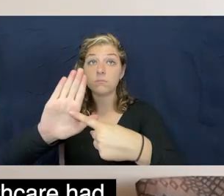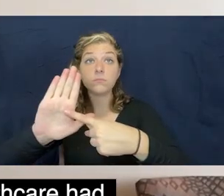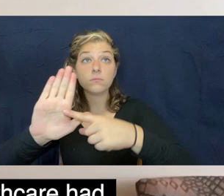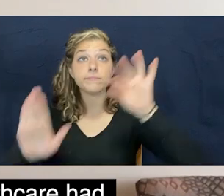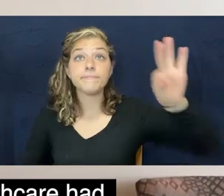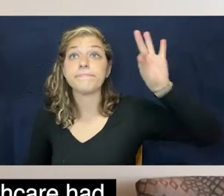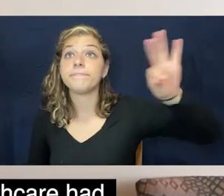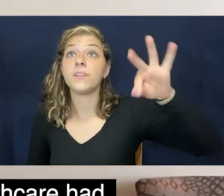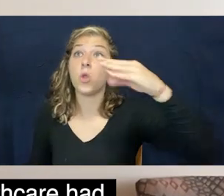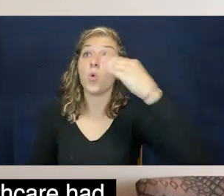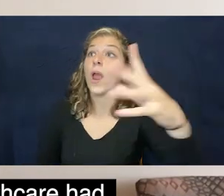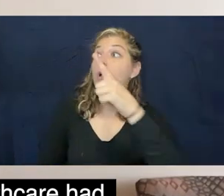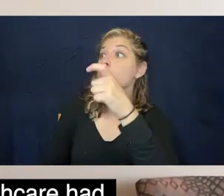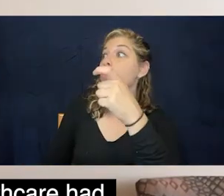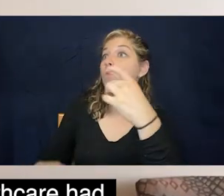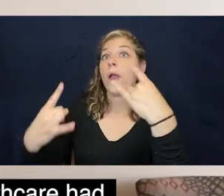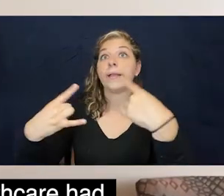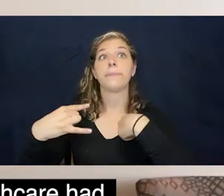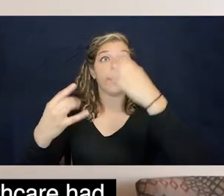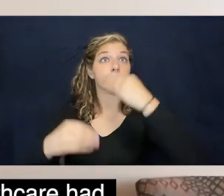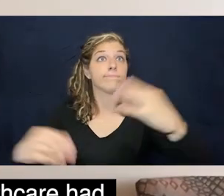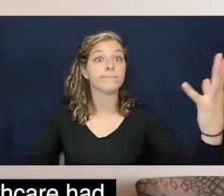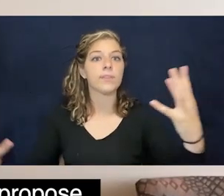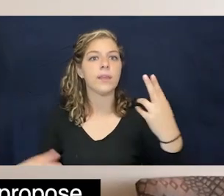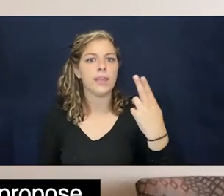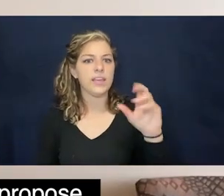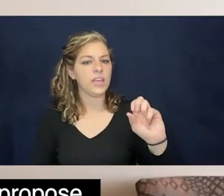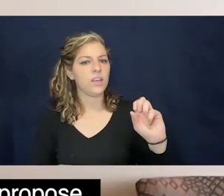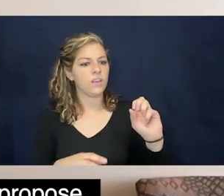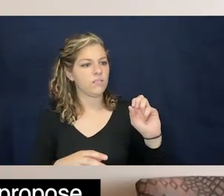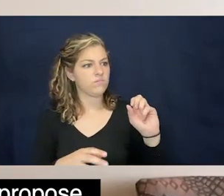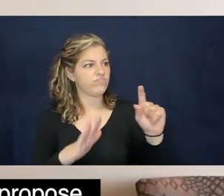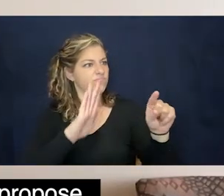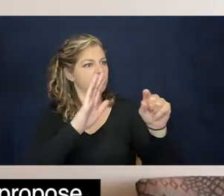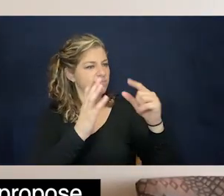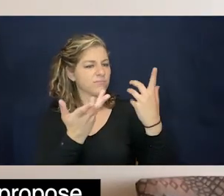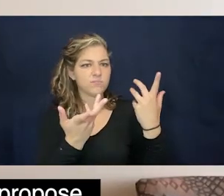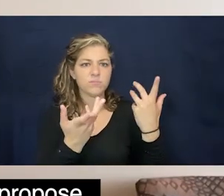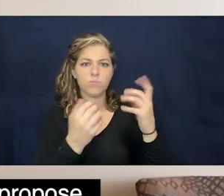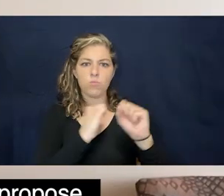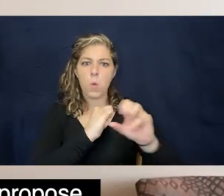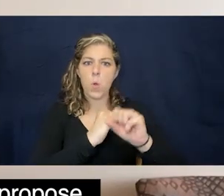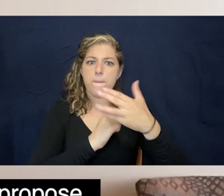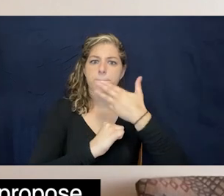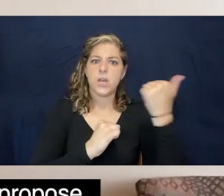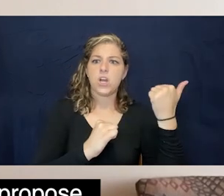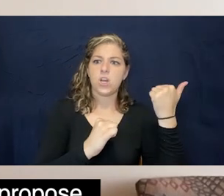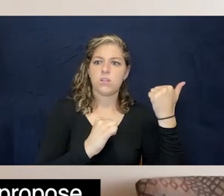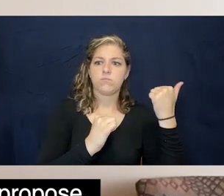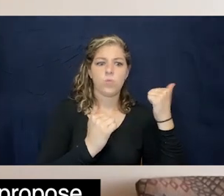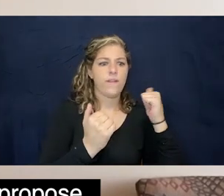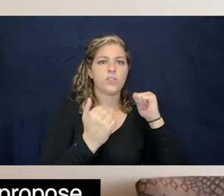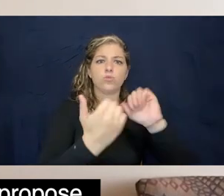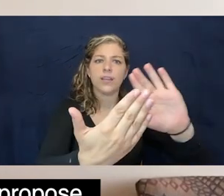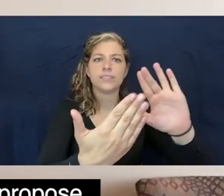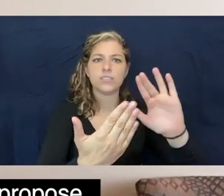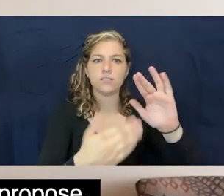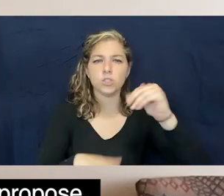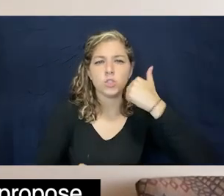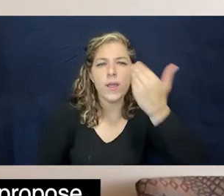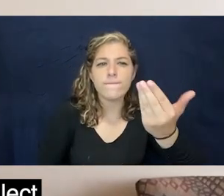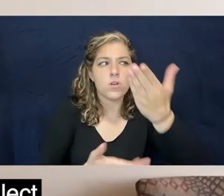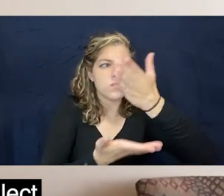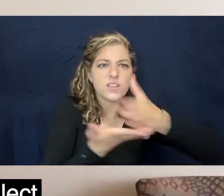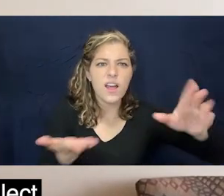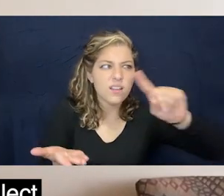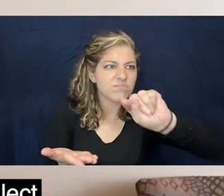individuals with intellectual and developmental disabilities. It was Dr. Perlman who used negative exposure to propose, promote, and provide a better